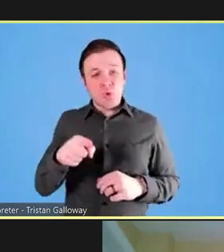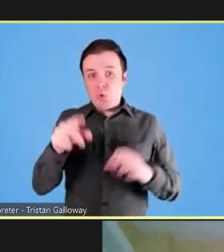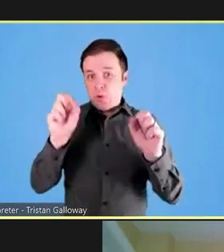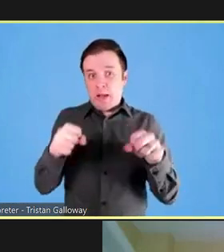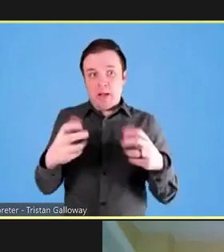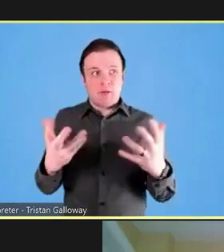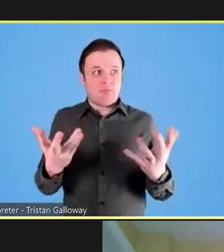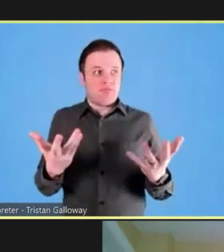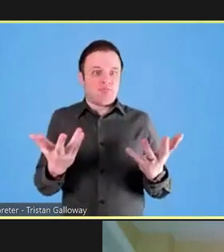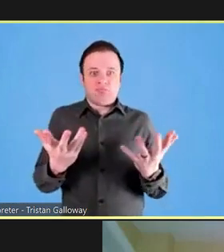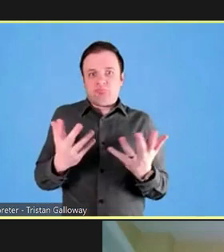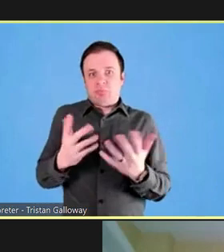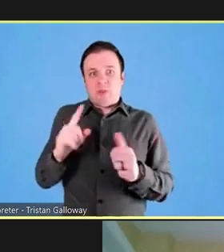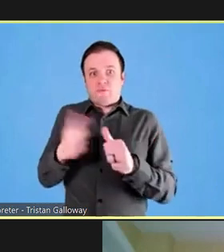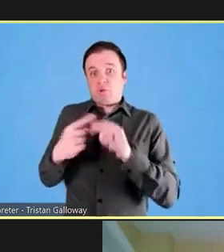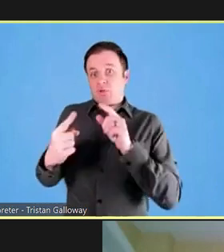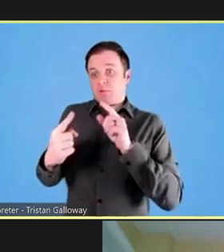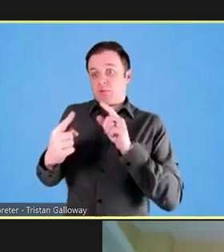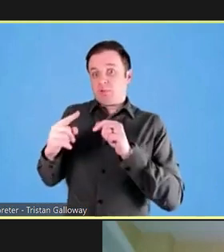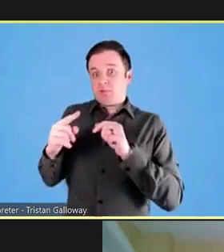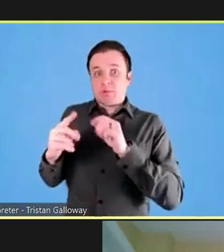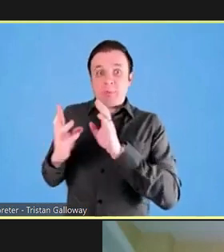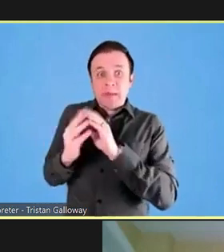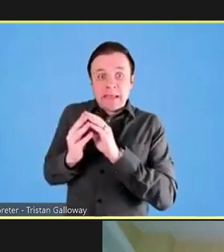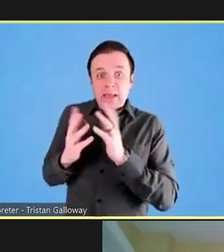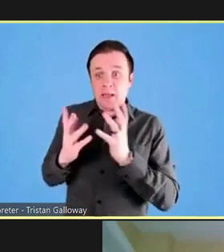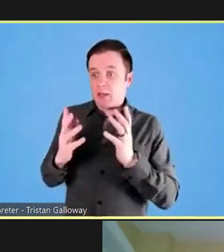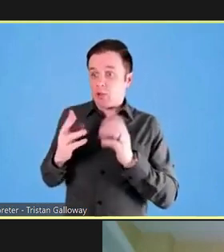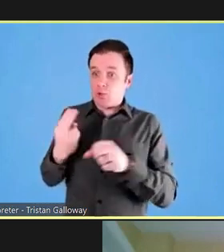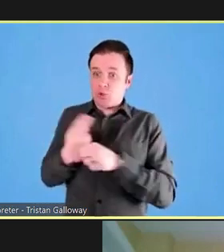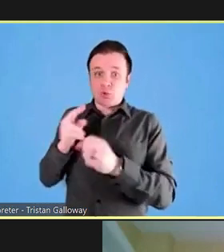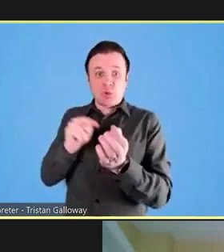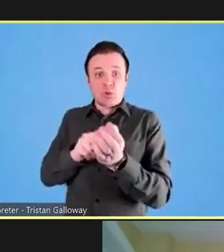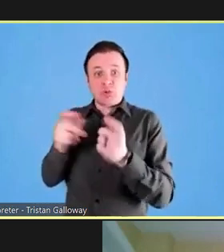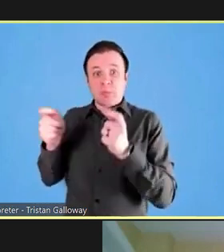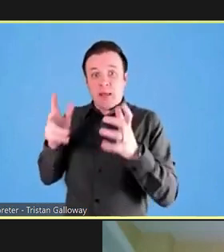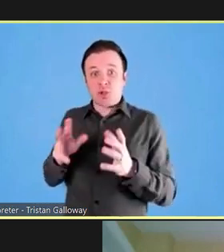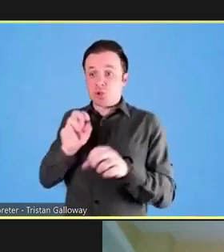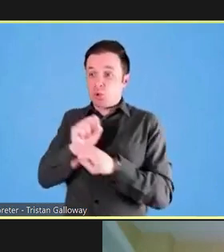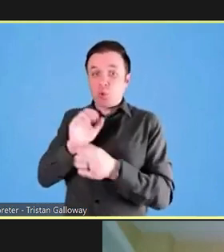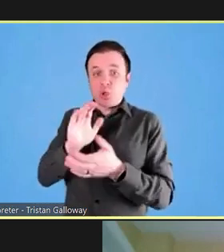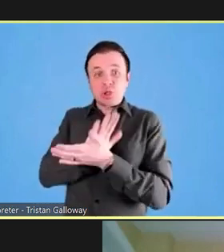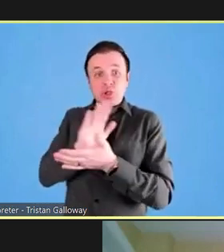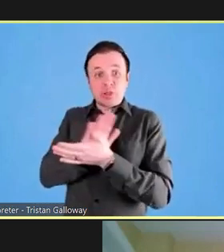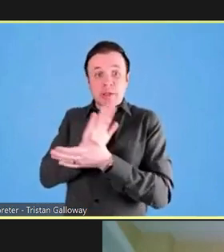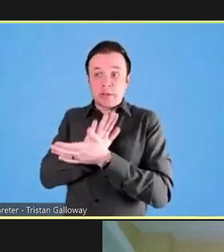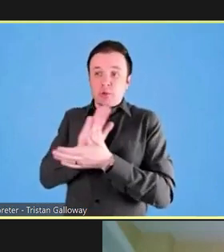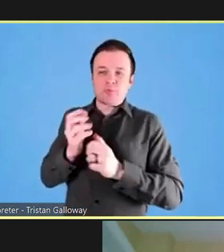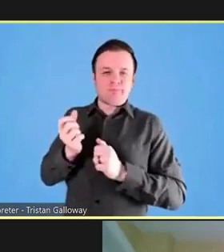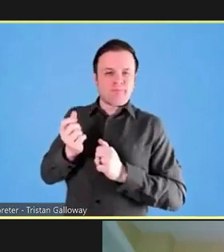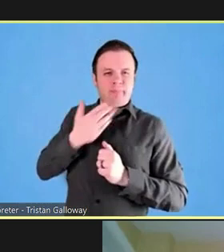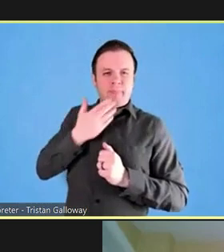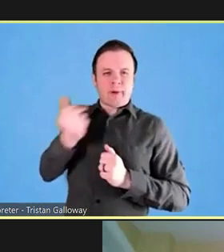can do the first meeting. You can use the nurse manager worksheet to get to know your hospital and to help them in knowing what